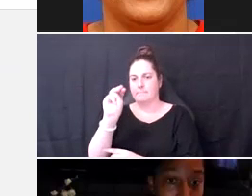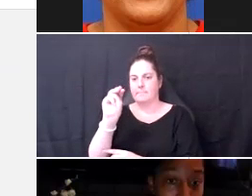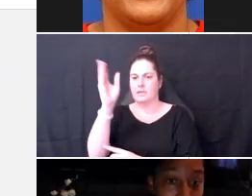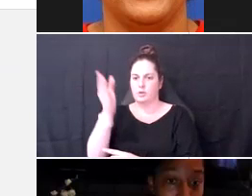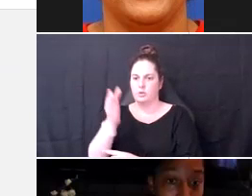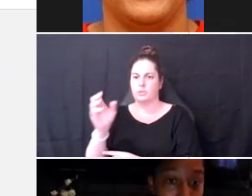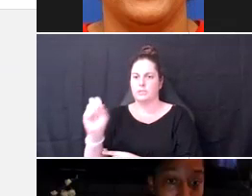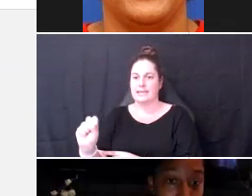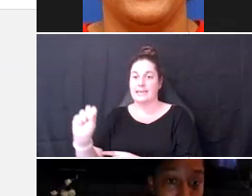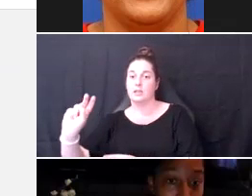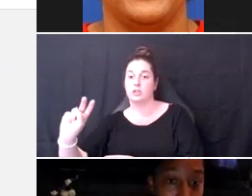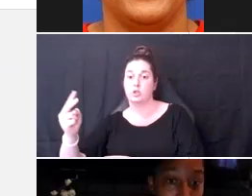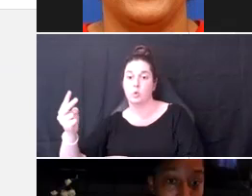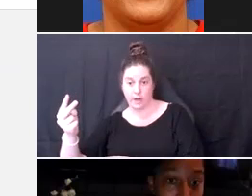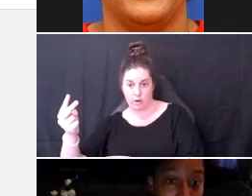in the SI system,